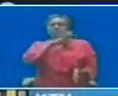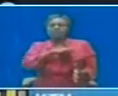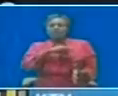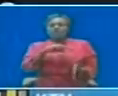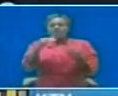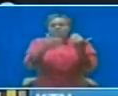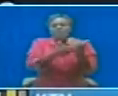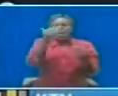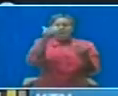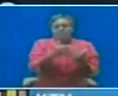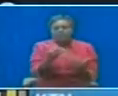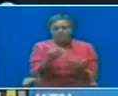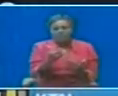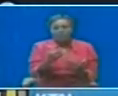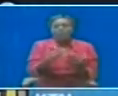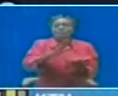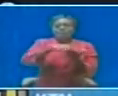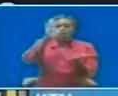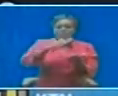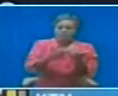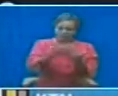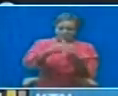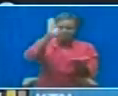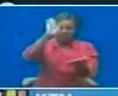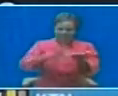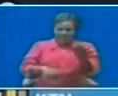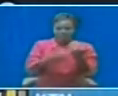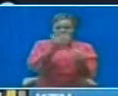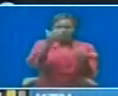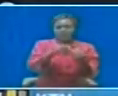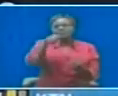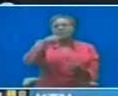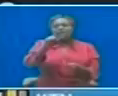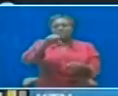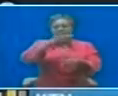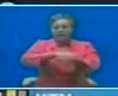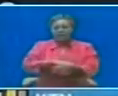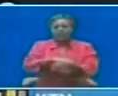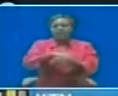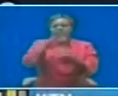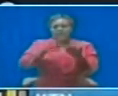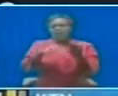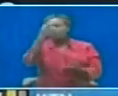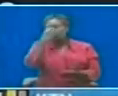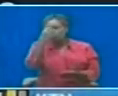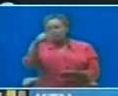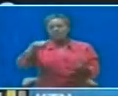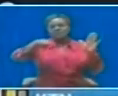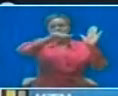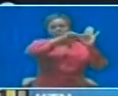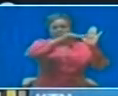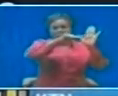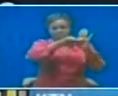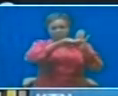unusually favorable treatment, more favorable even than the already favorable treatment afforded to Mr. Ruto, has had a negative impact